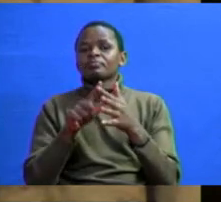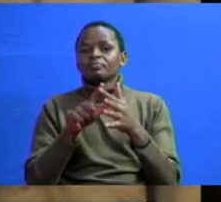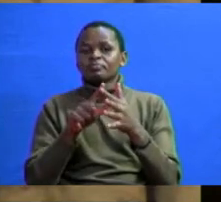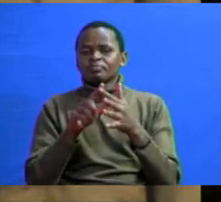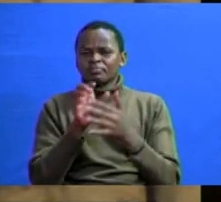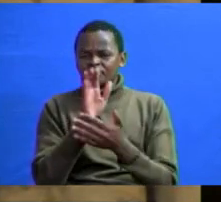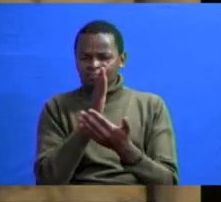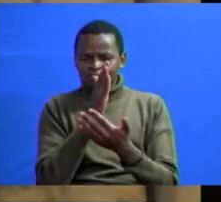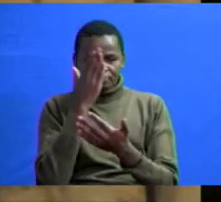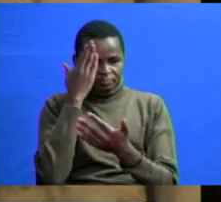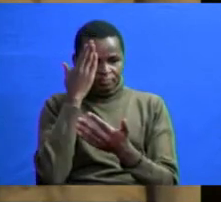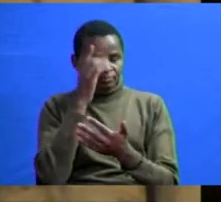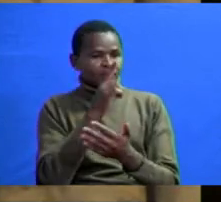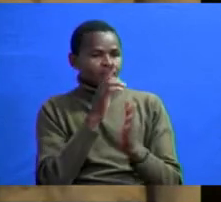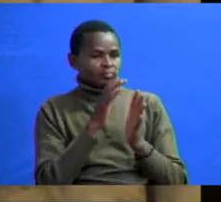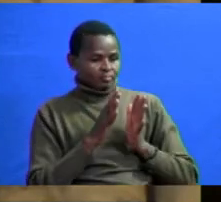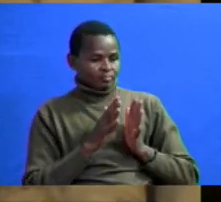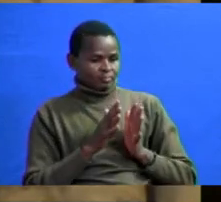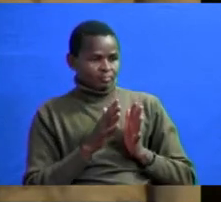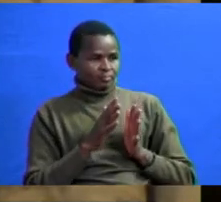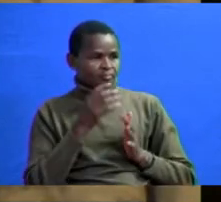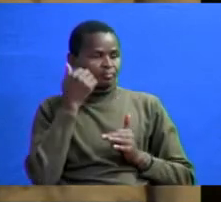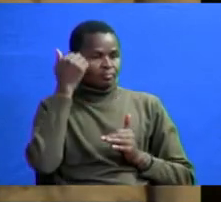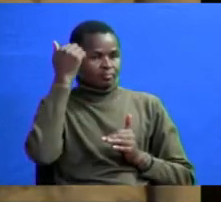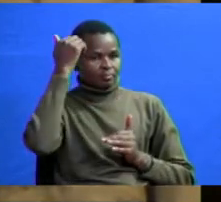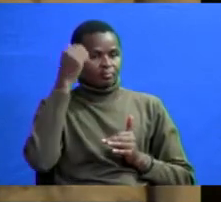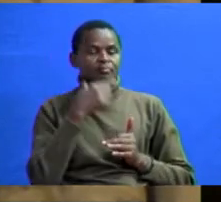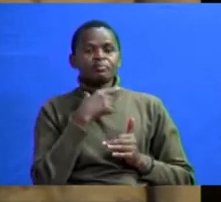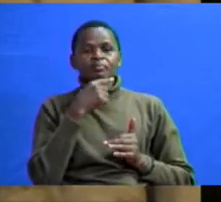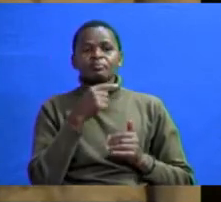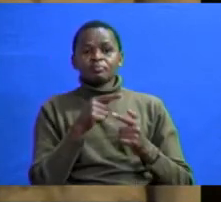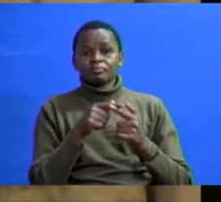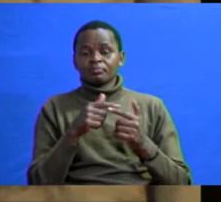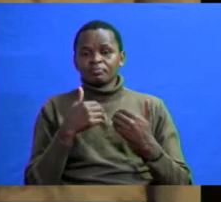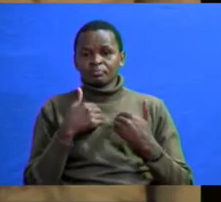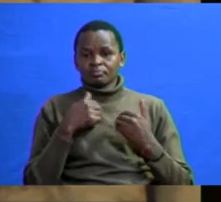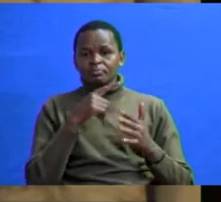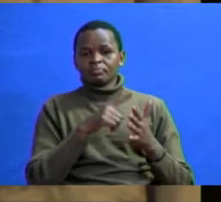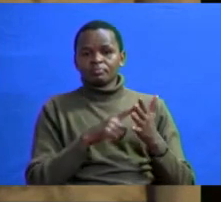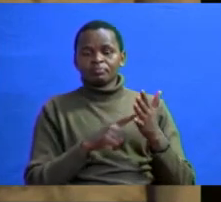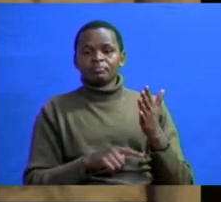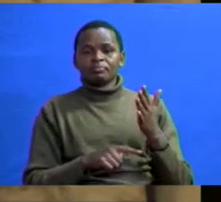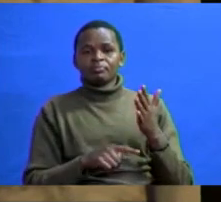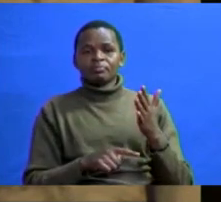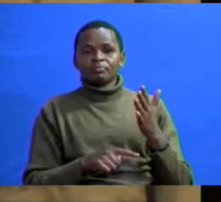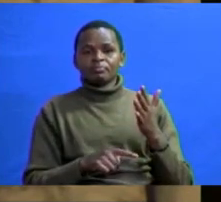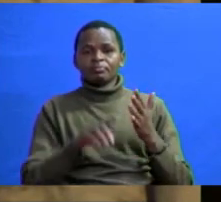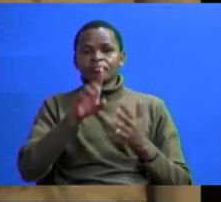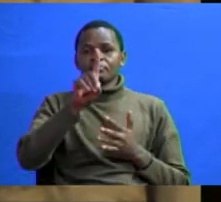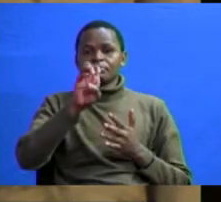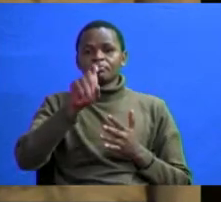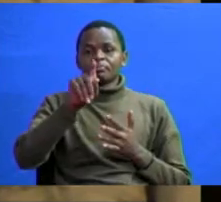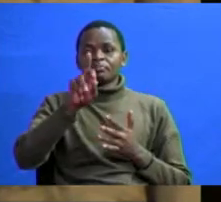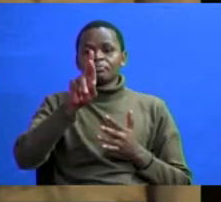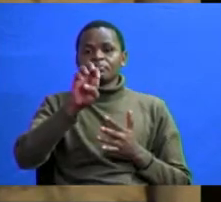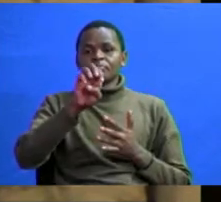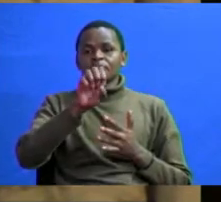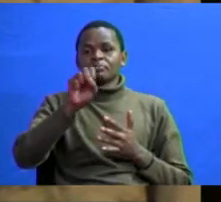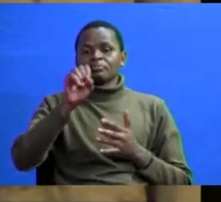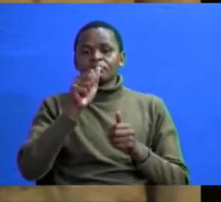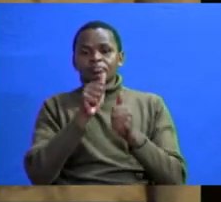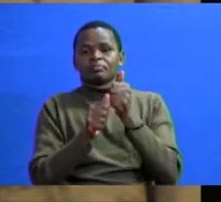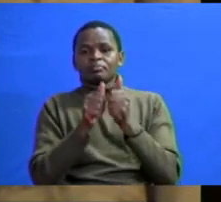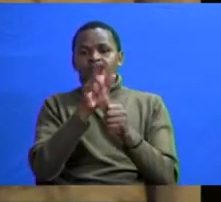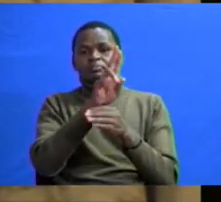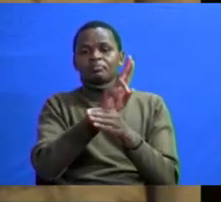verify that indeed this person has depression. Like for depression, we have what we call Beck's depression inventory, which we